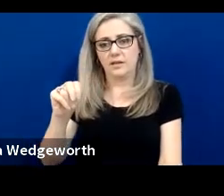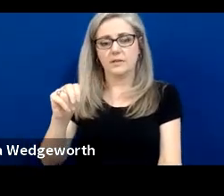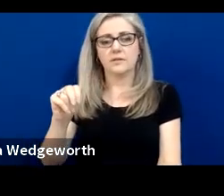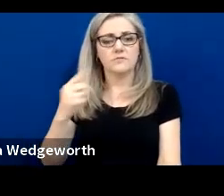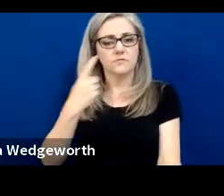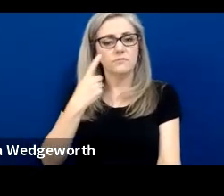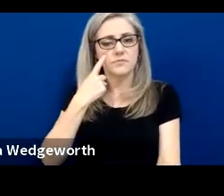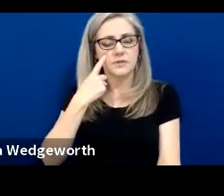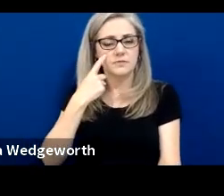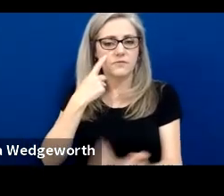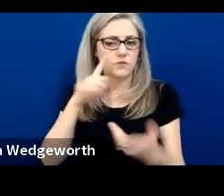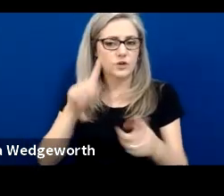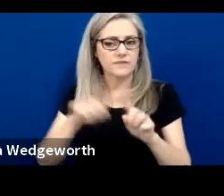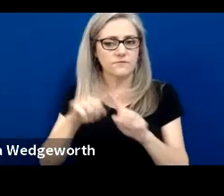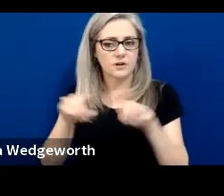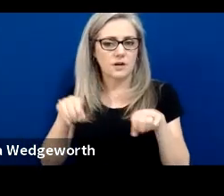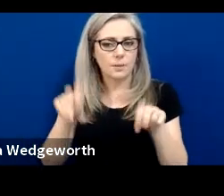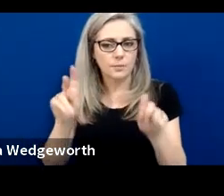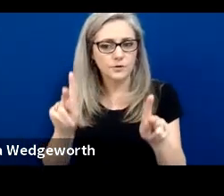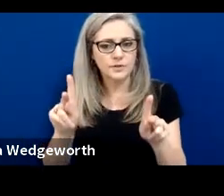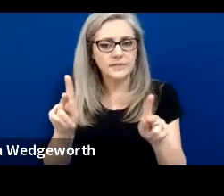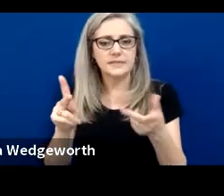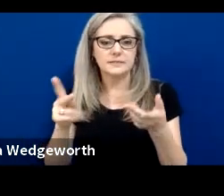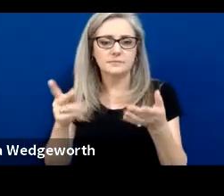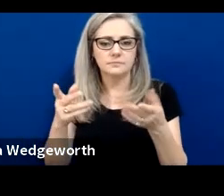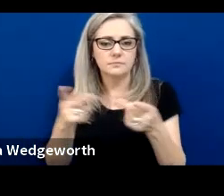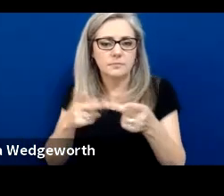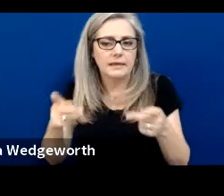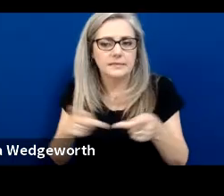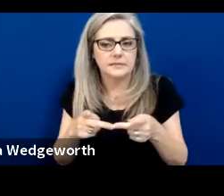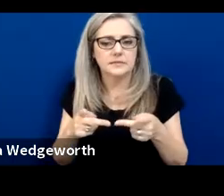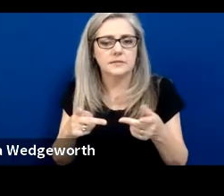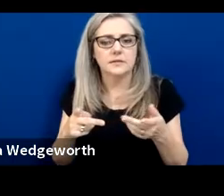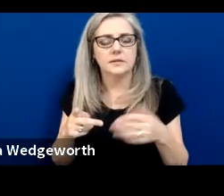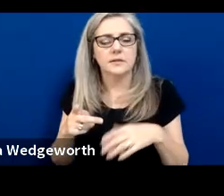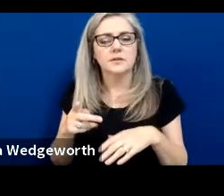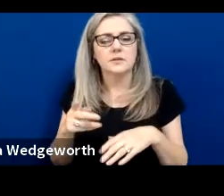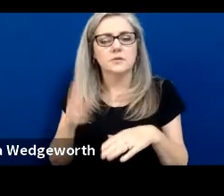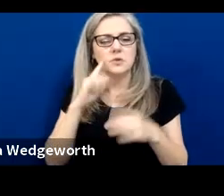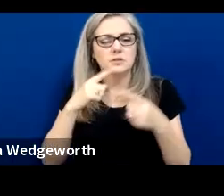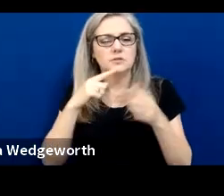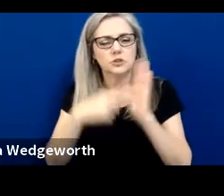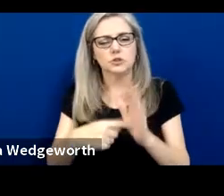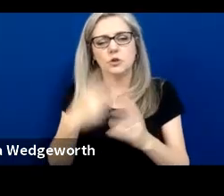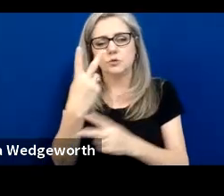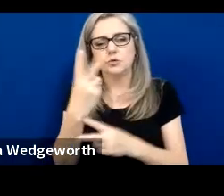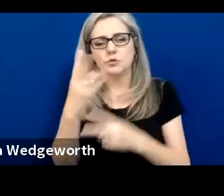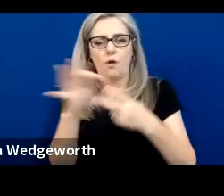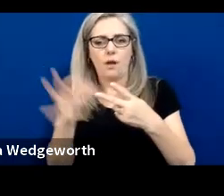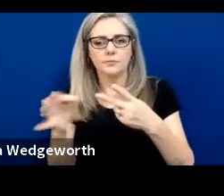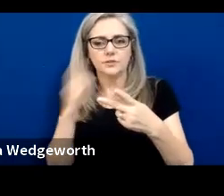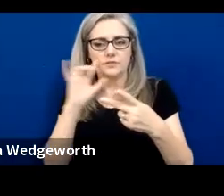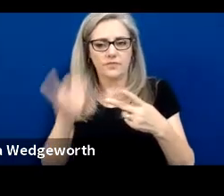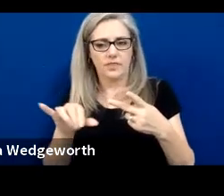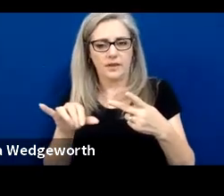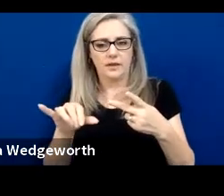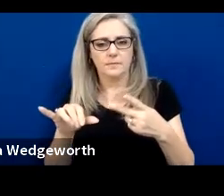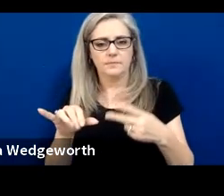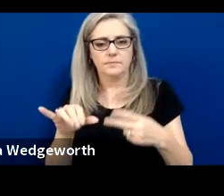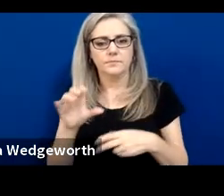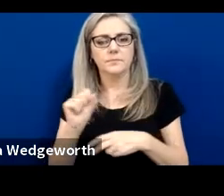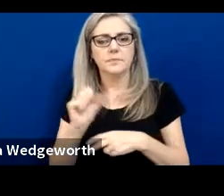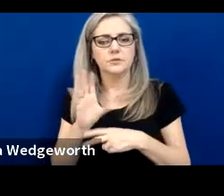which we're gonna take a little closer look at 2 different options with that. So to kind of go on